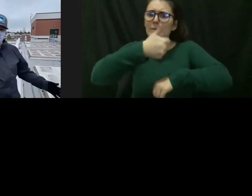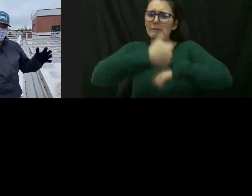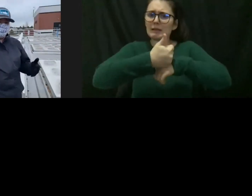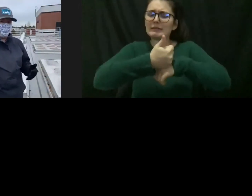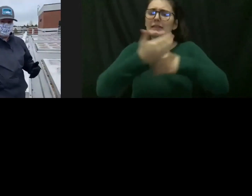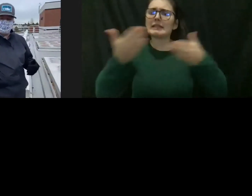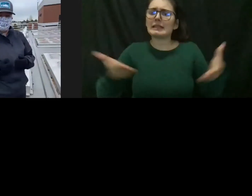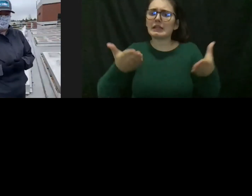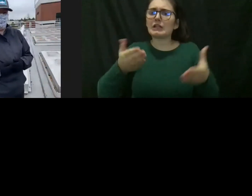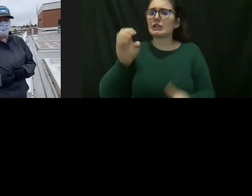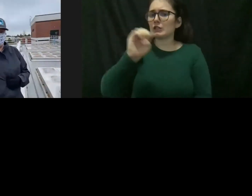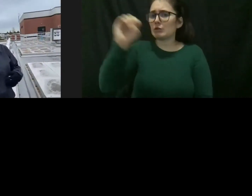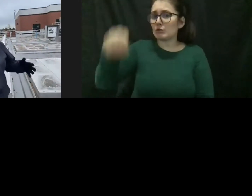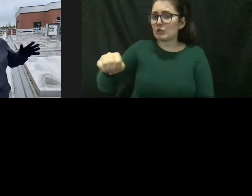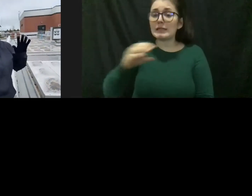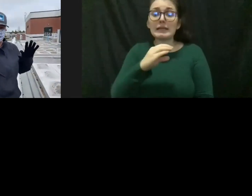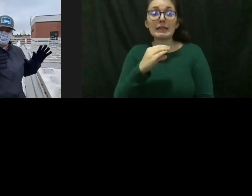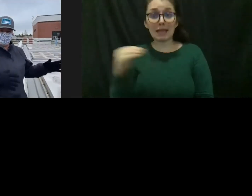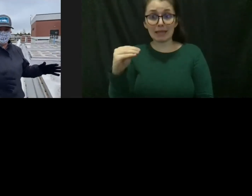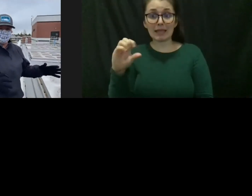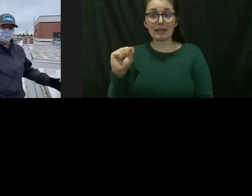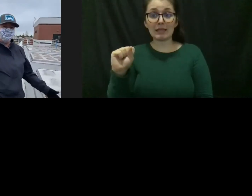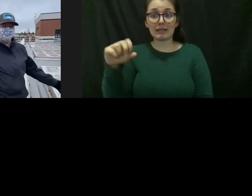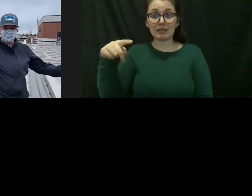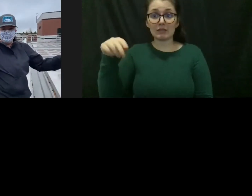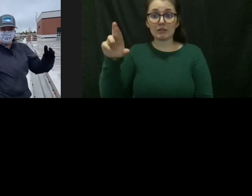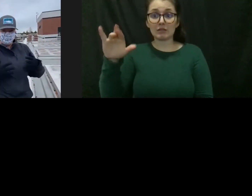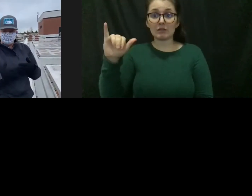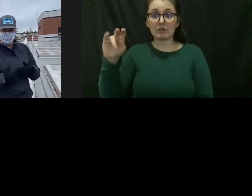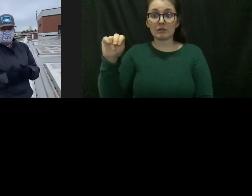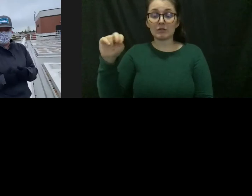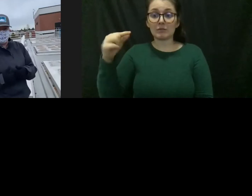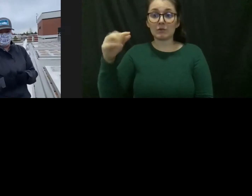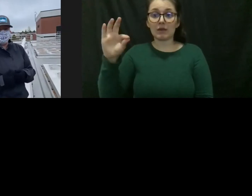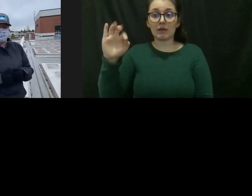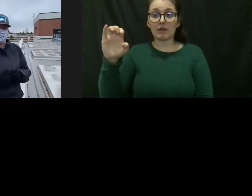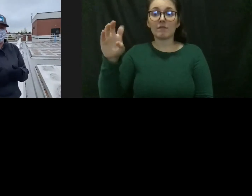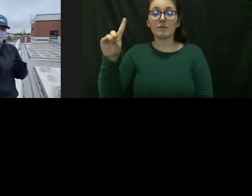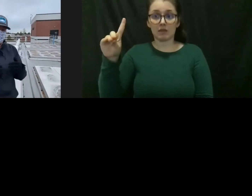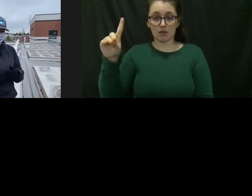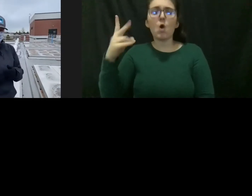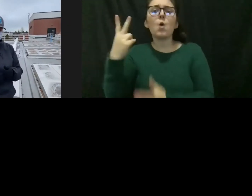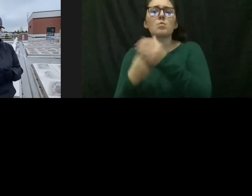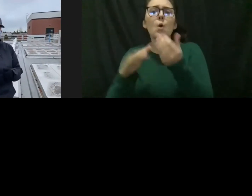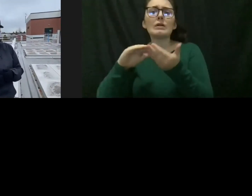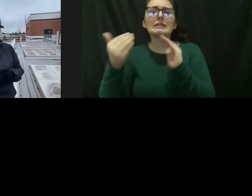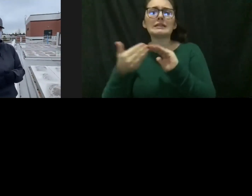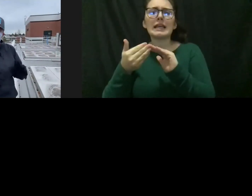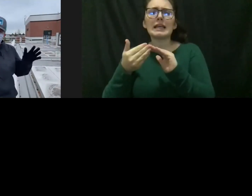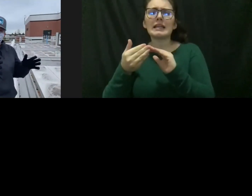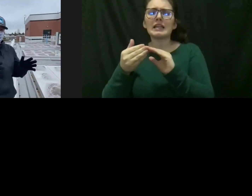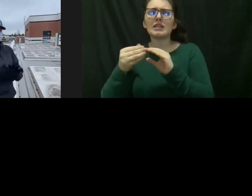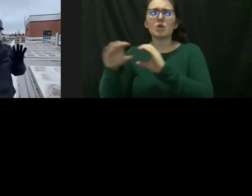all the wastewater that's produced in both cities comes through here through a series of pipes.